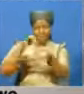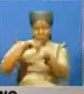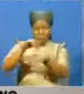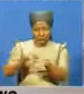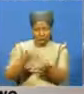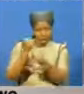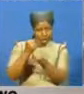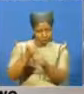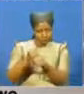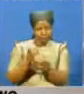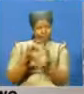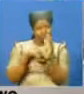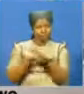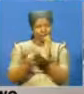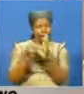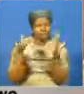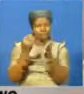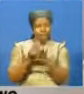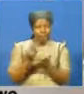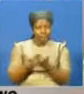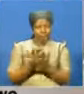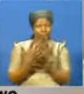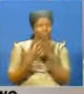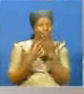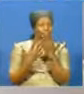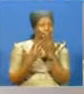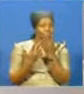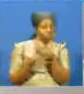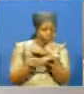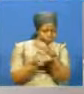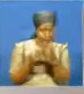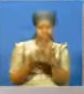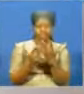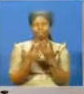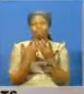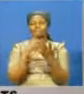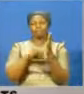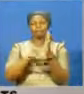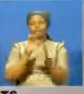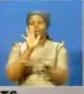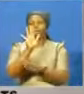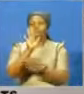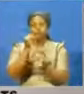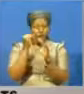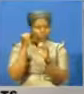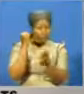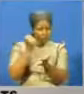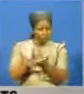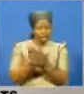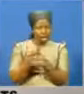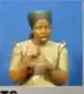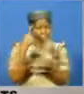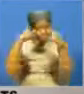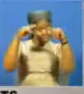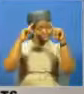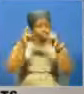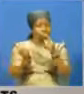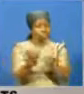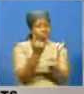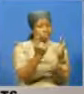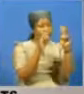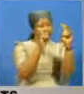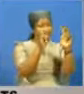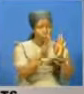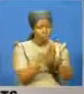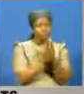in anti-money laundering and financing of terrorism, the president said his office had unsuccessfully raised the matter with the highest levels